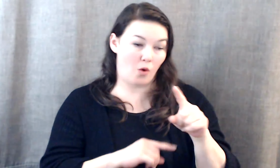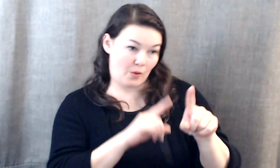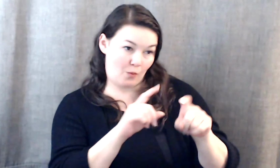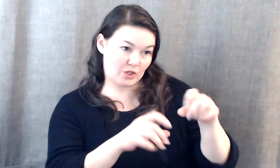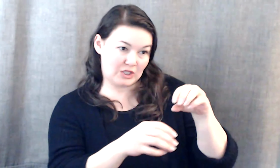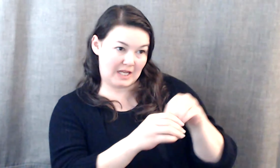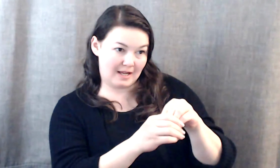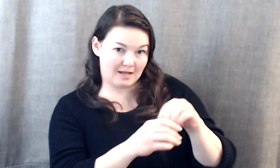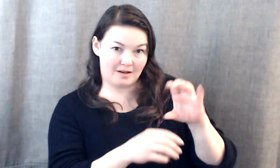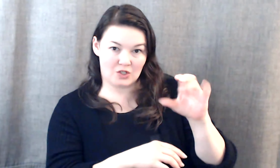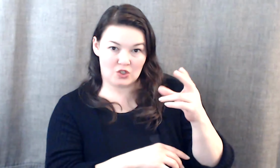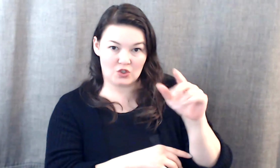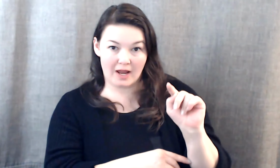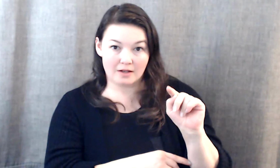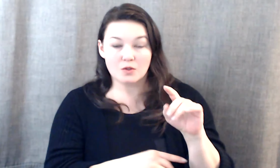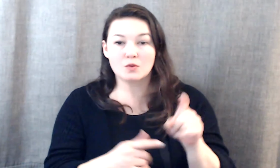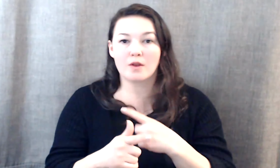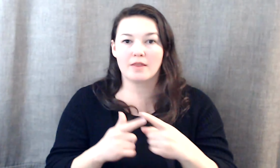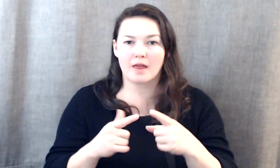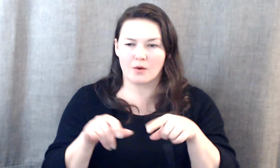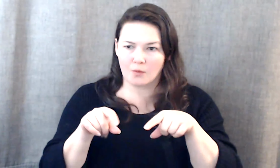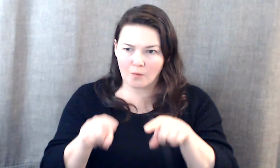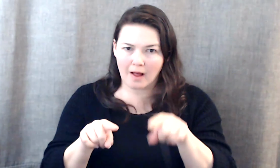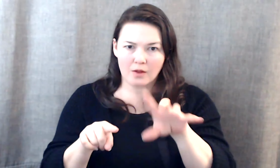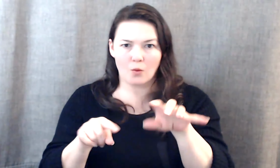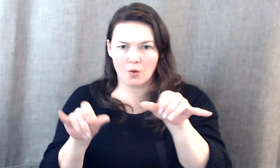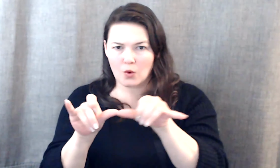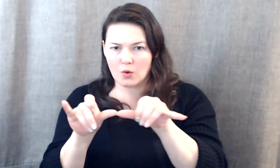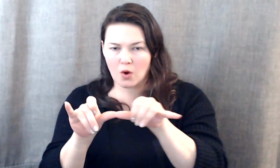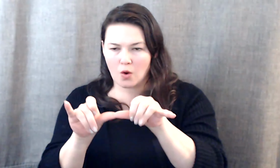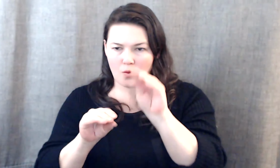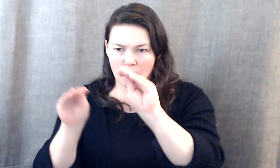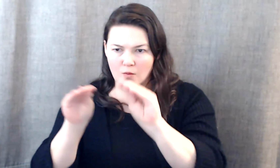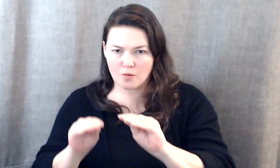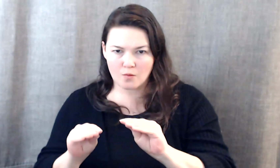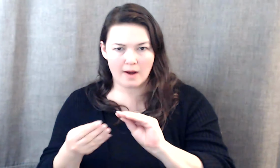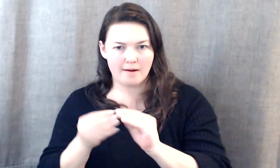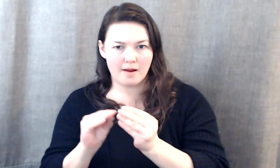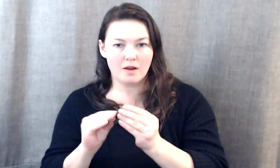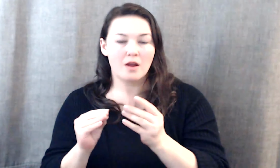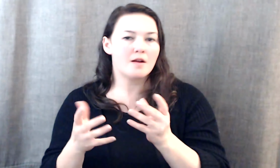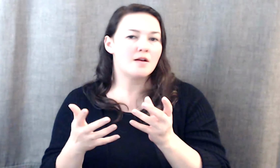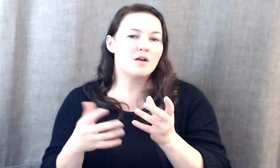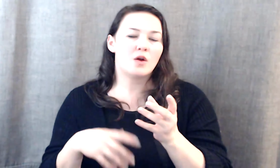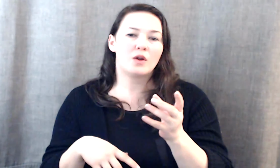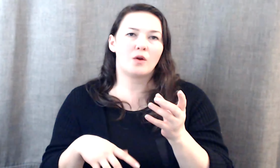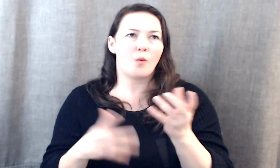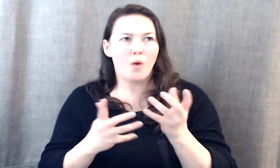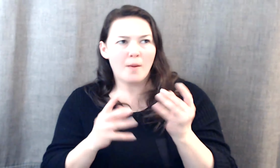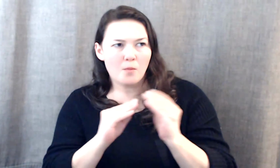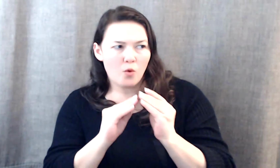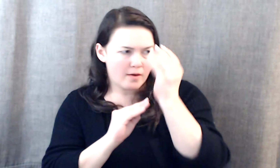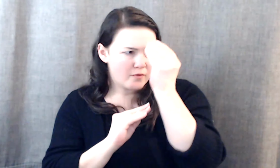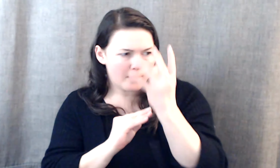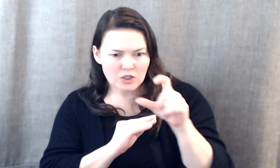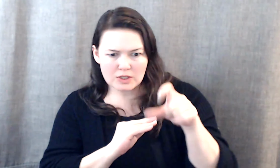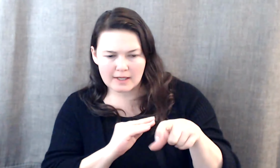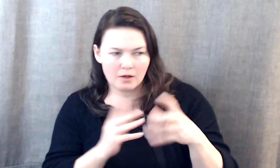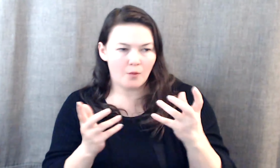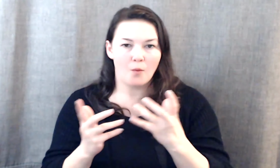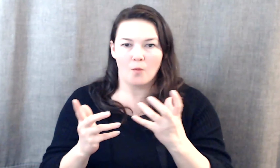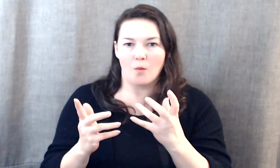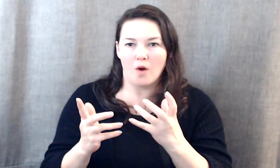when you're ranking, you can also think through what more information do we need, what expertise do we need that we don't have currently. So